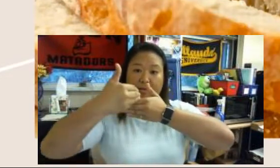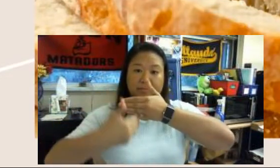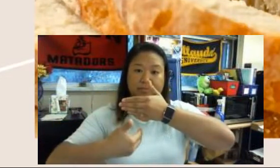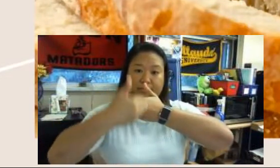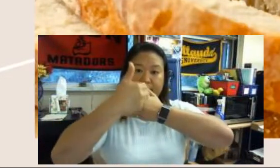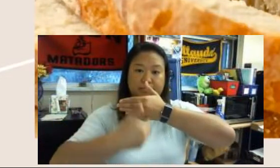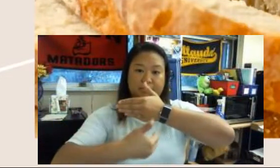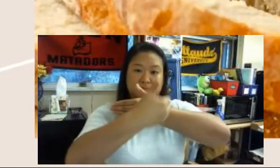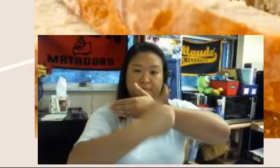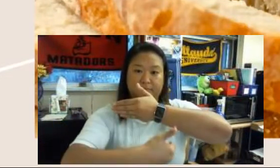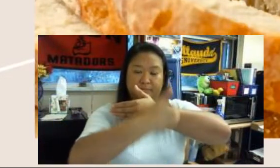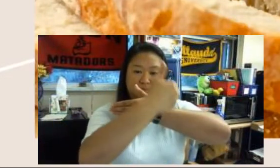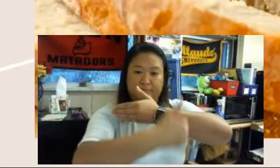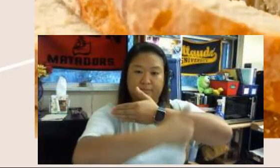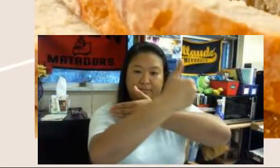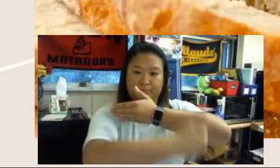Bread,